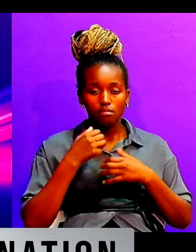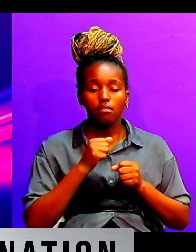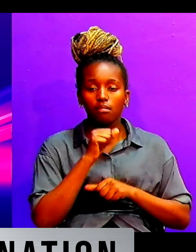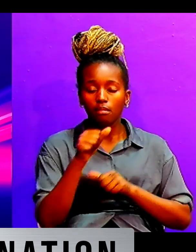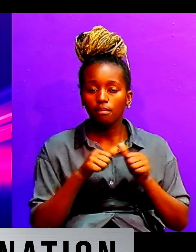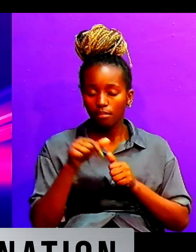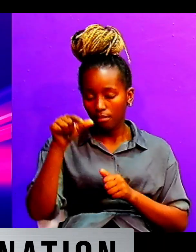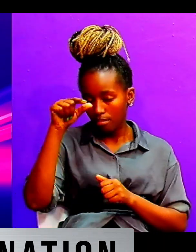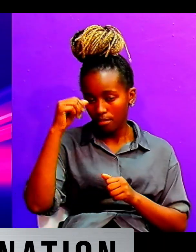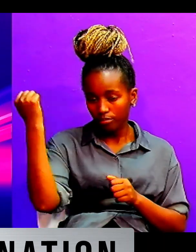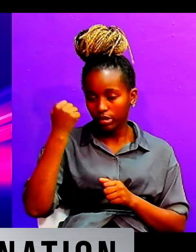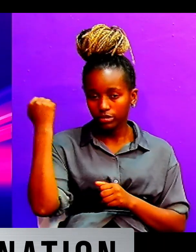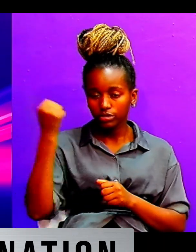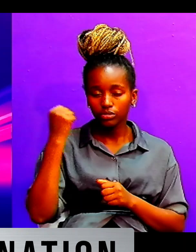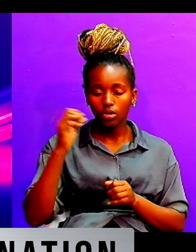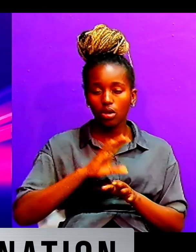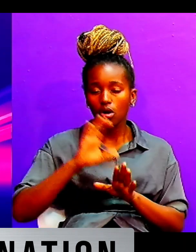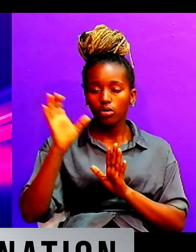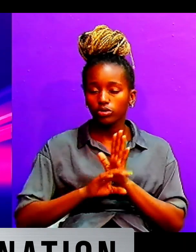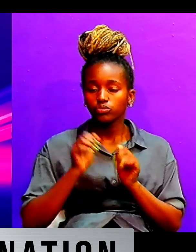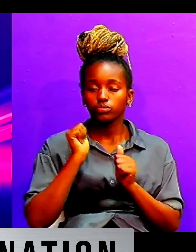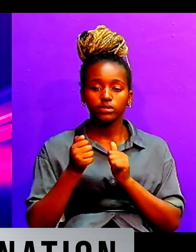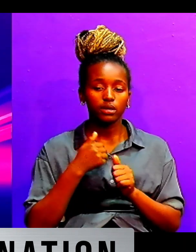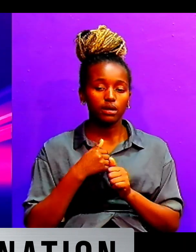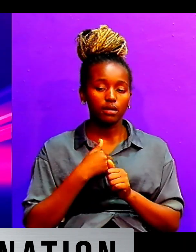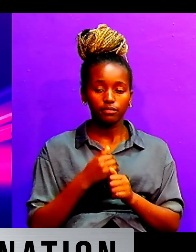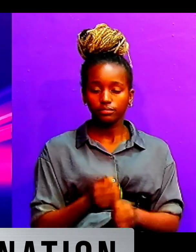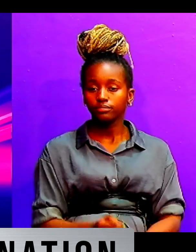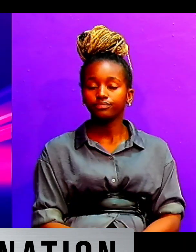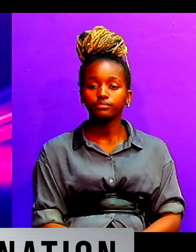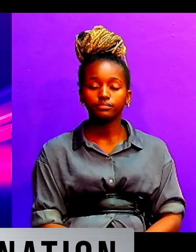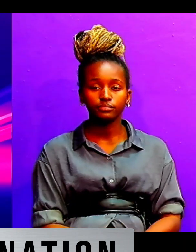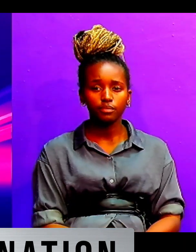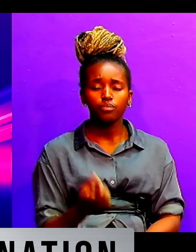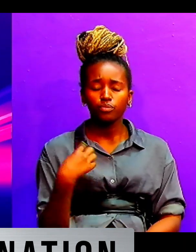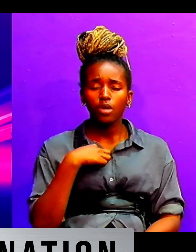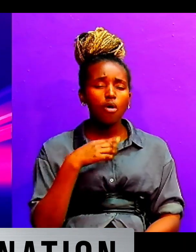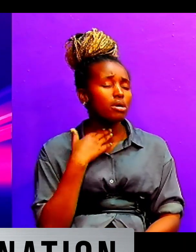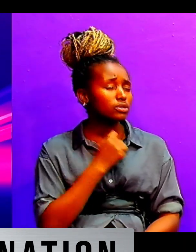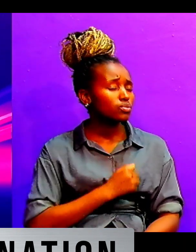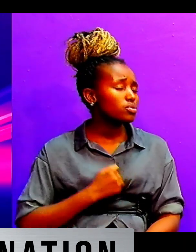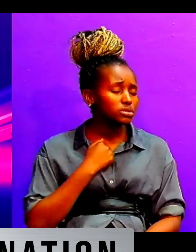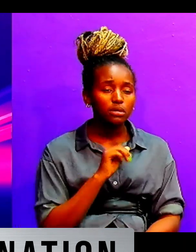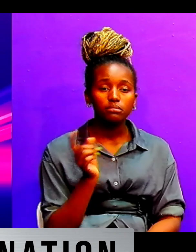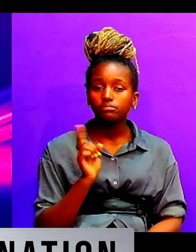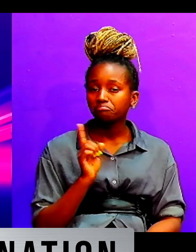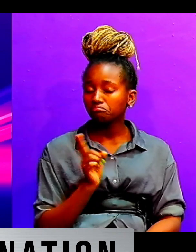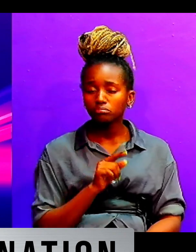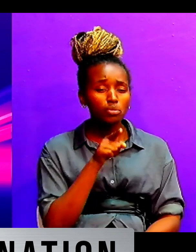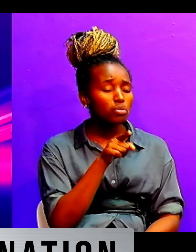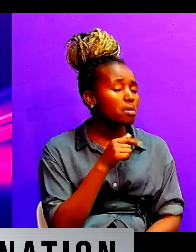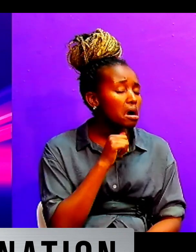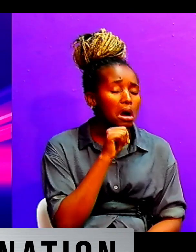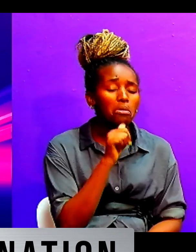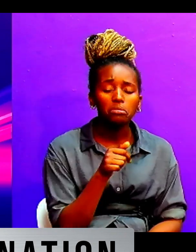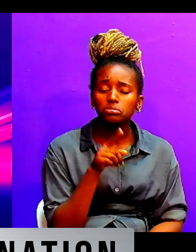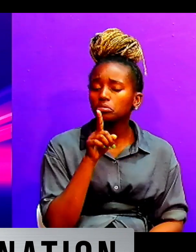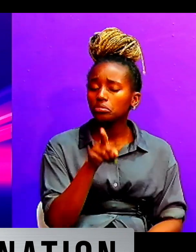political course that I'm taking. So it's nothing like PTO, Woshe, Edwin Awezi, Edwin